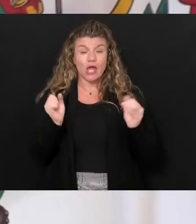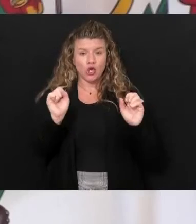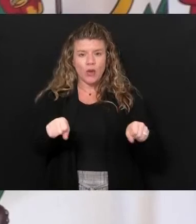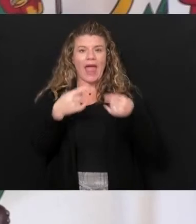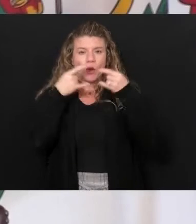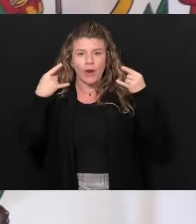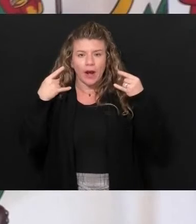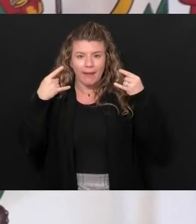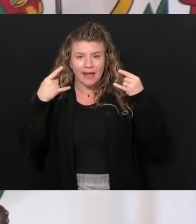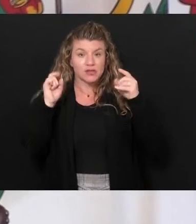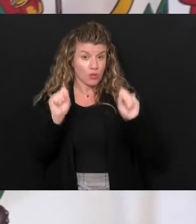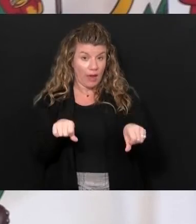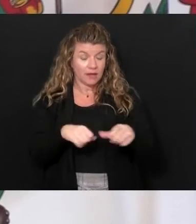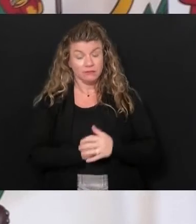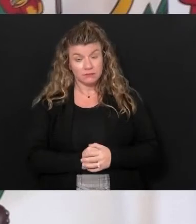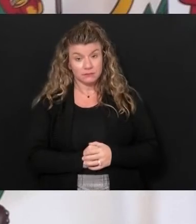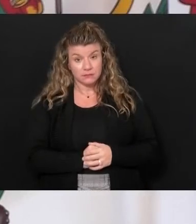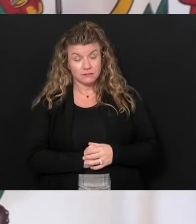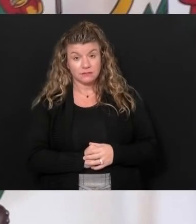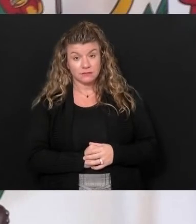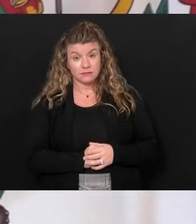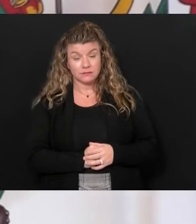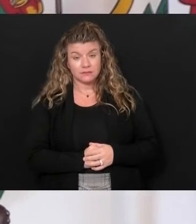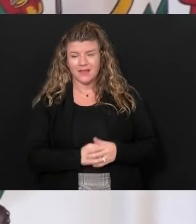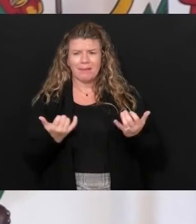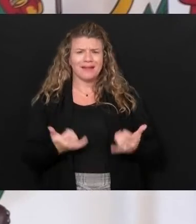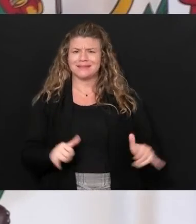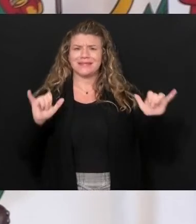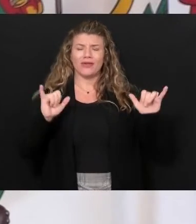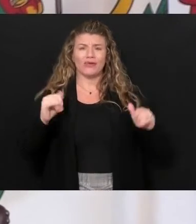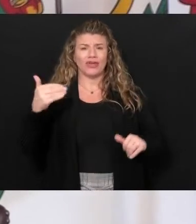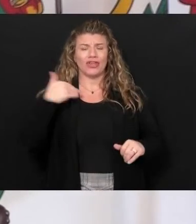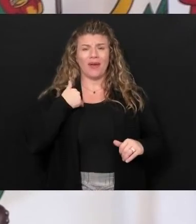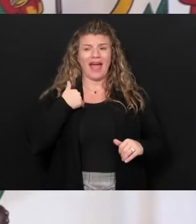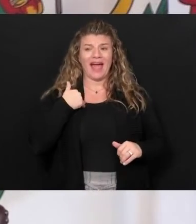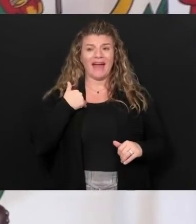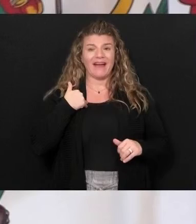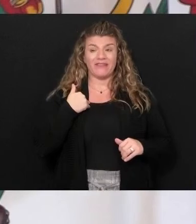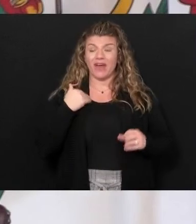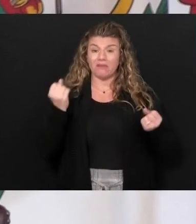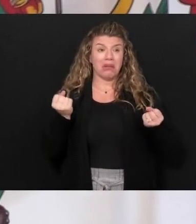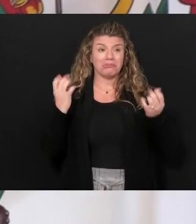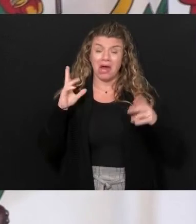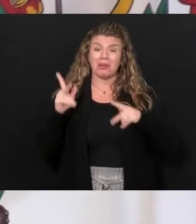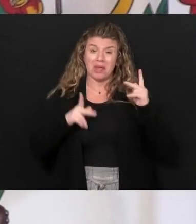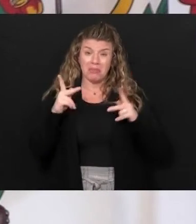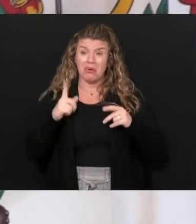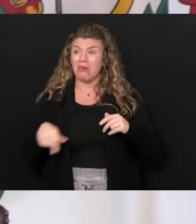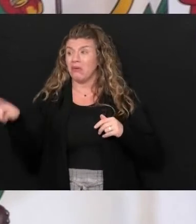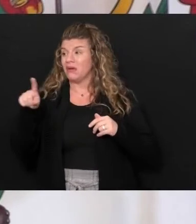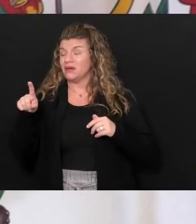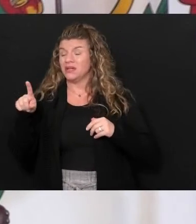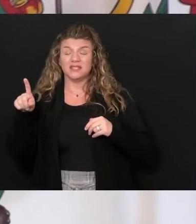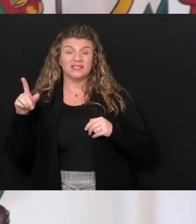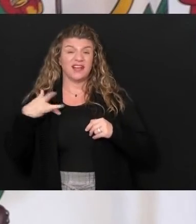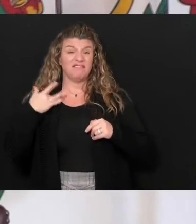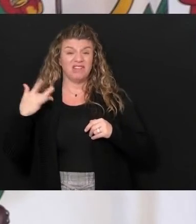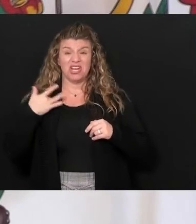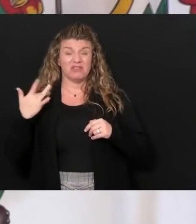masks. And yet we still have a good many people that